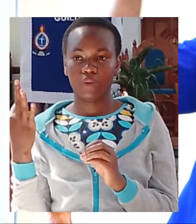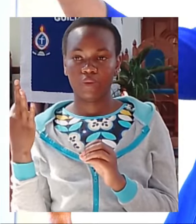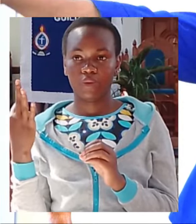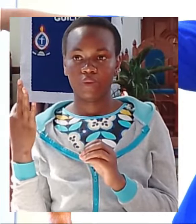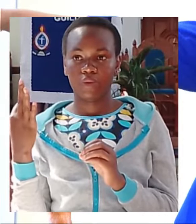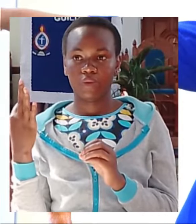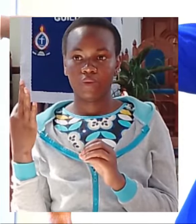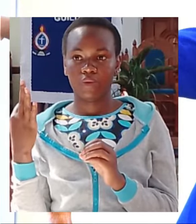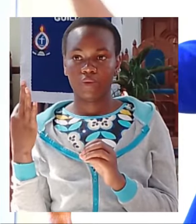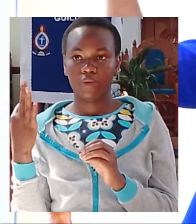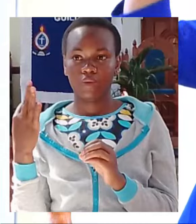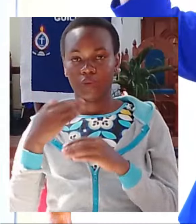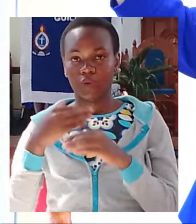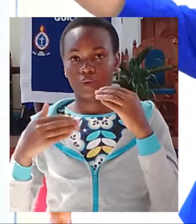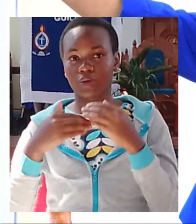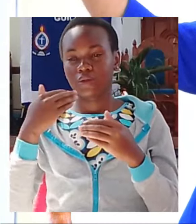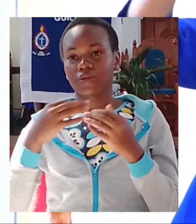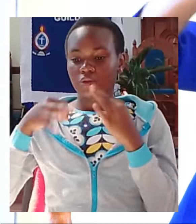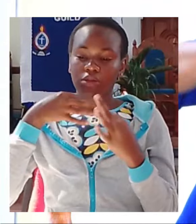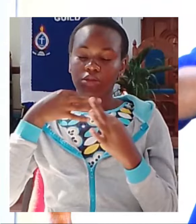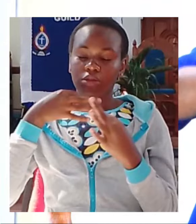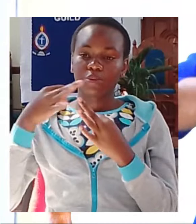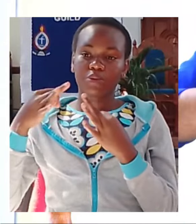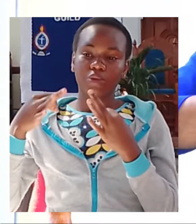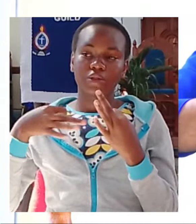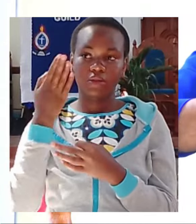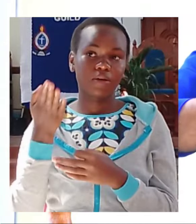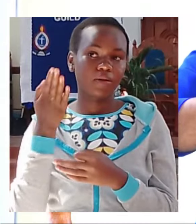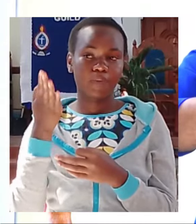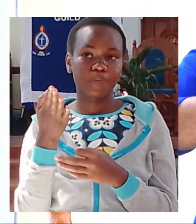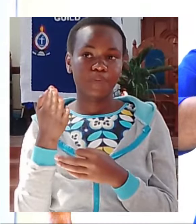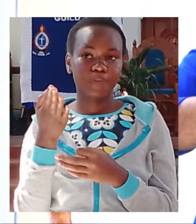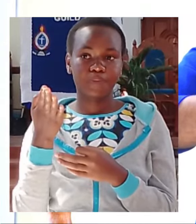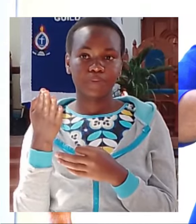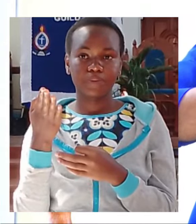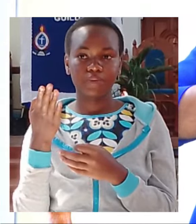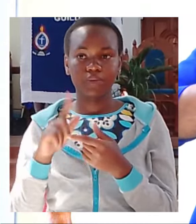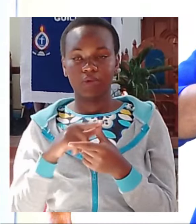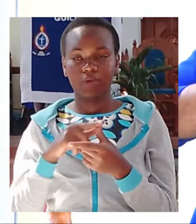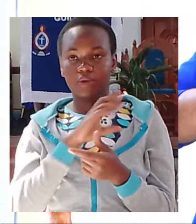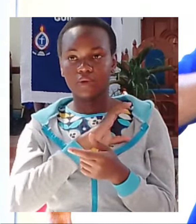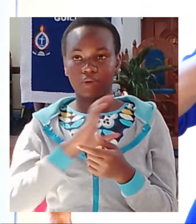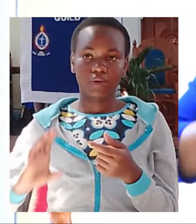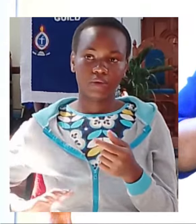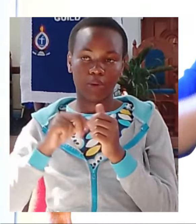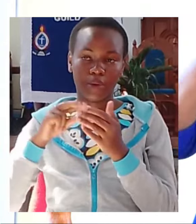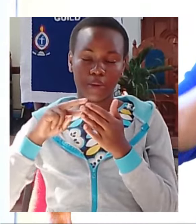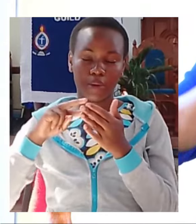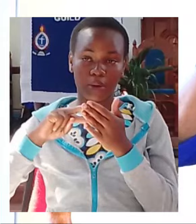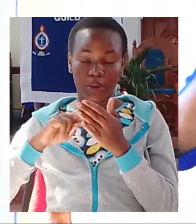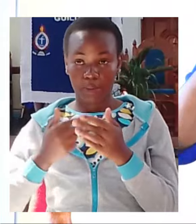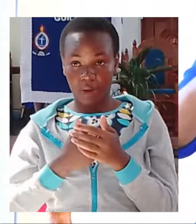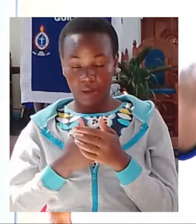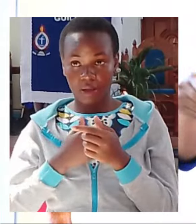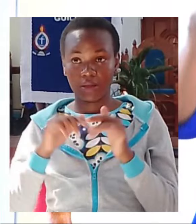si kutengeneza crusade pale na kuambia wengine kama hatujajiambia sisi wenyewe. Christianity is about me living